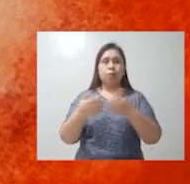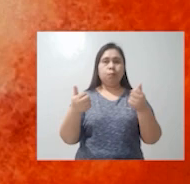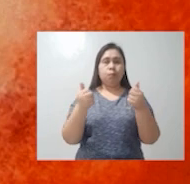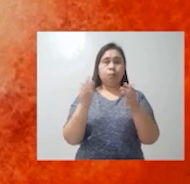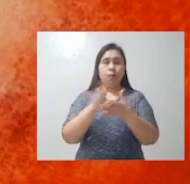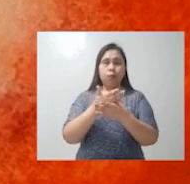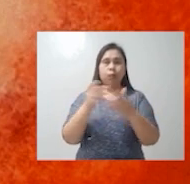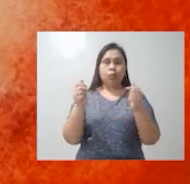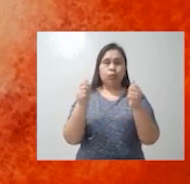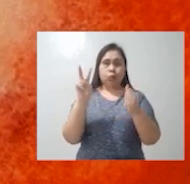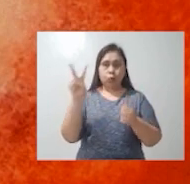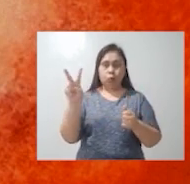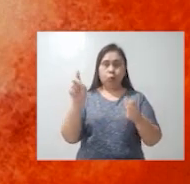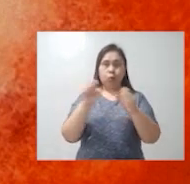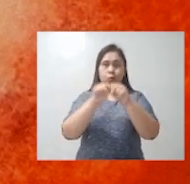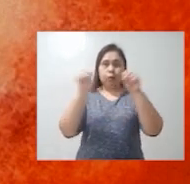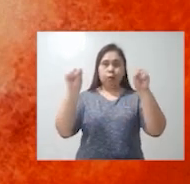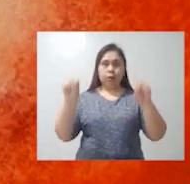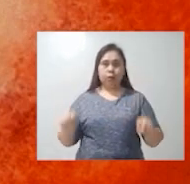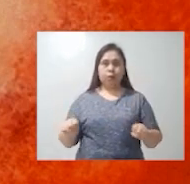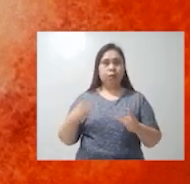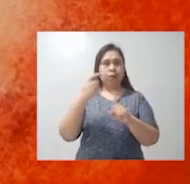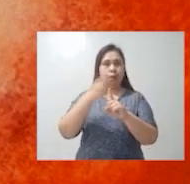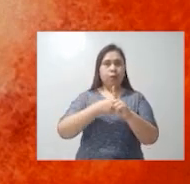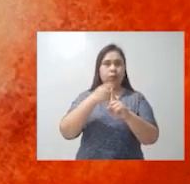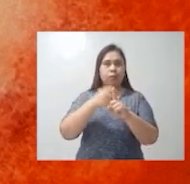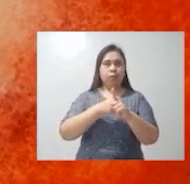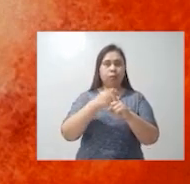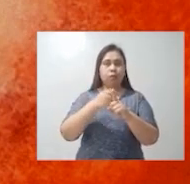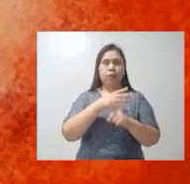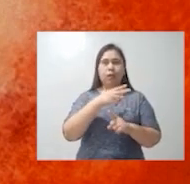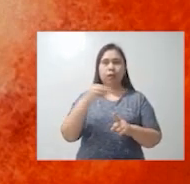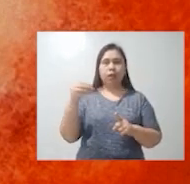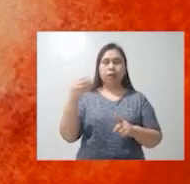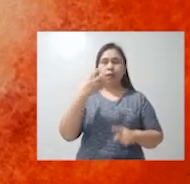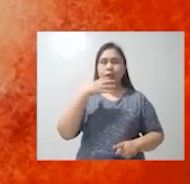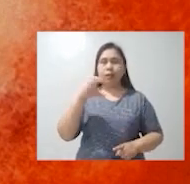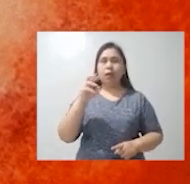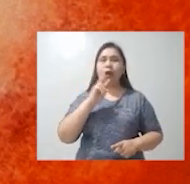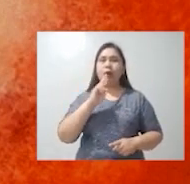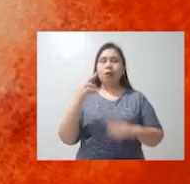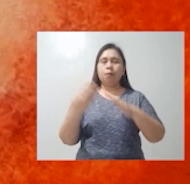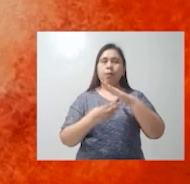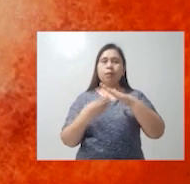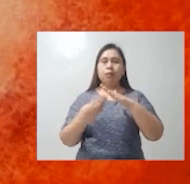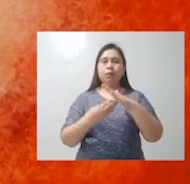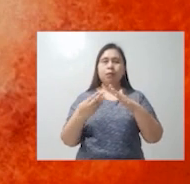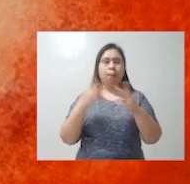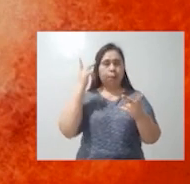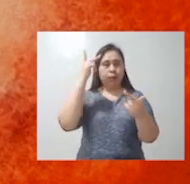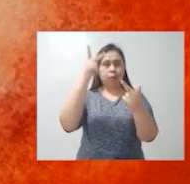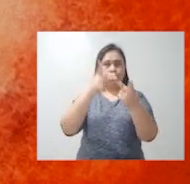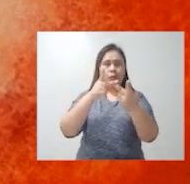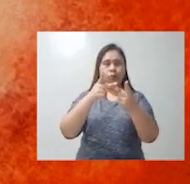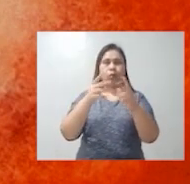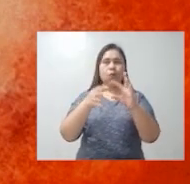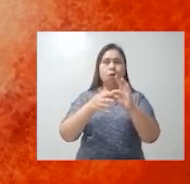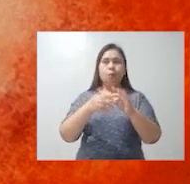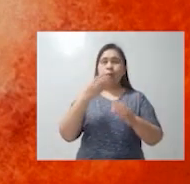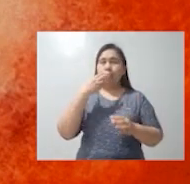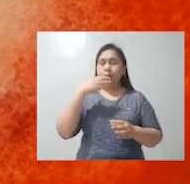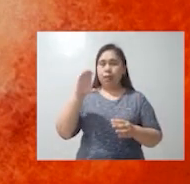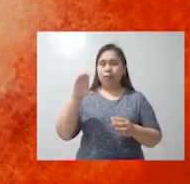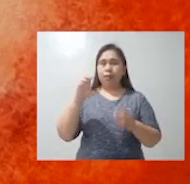heat. Temperature and the flow of heat are the basic principles of heat transfer. The amount of